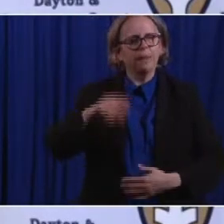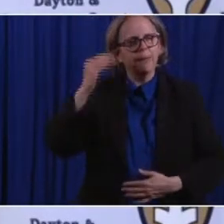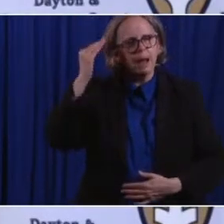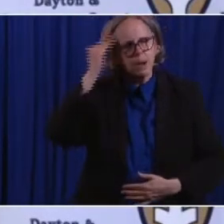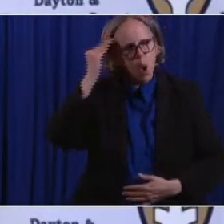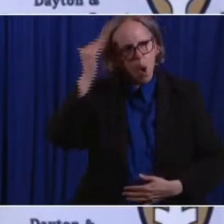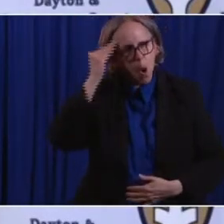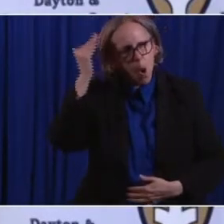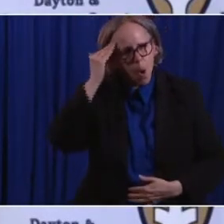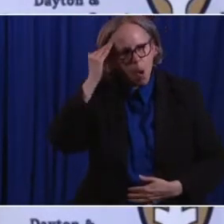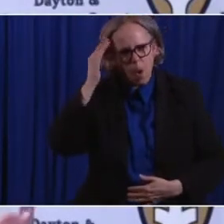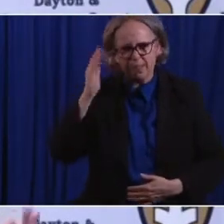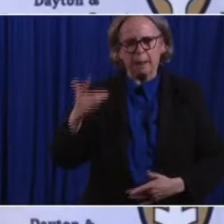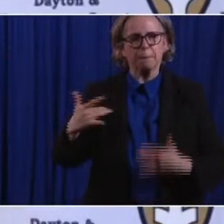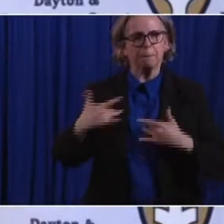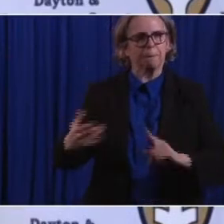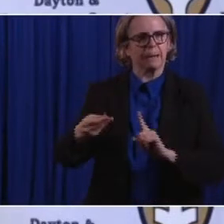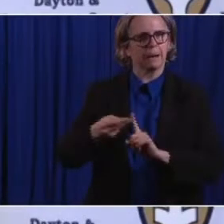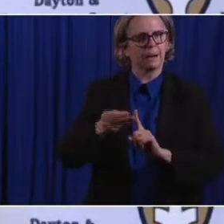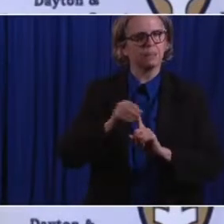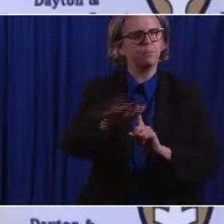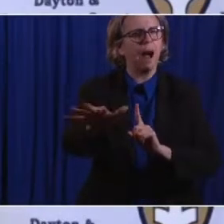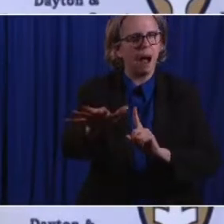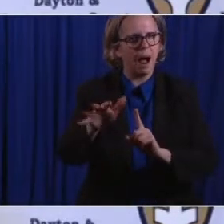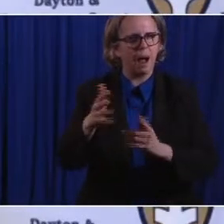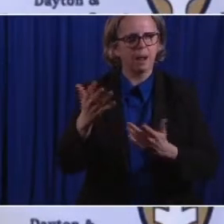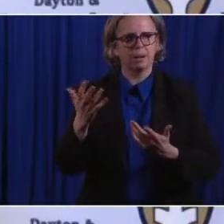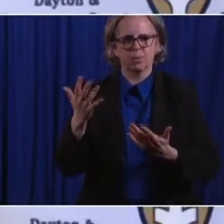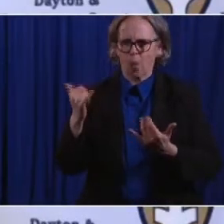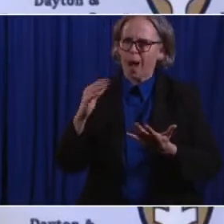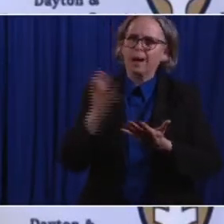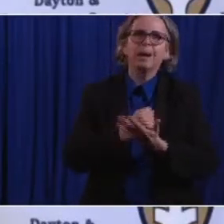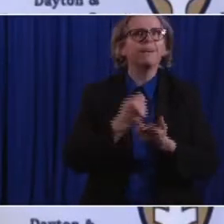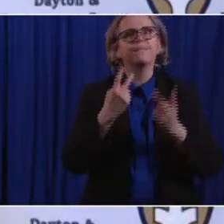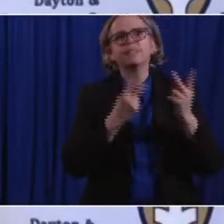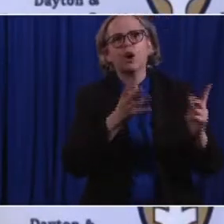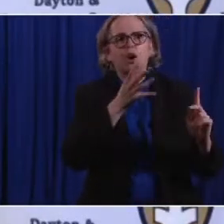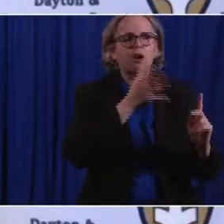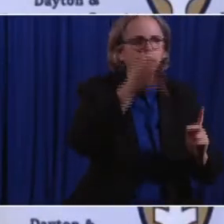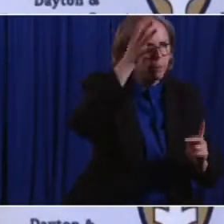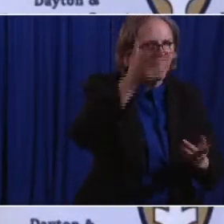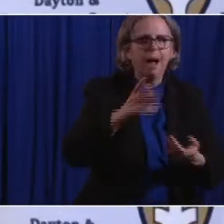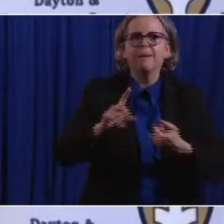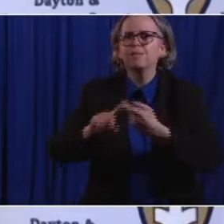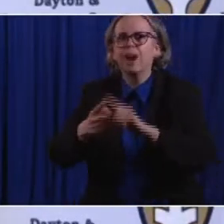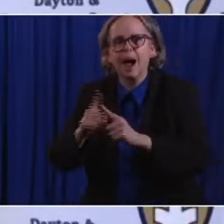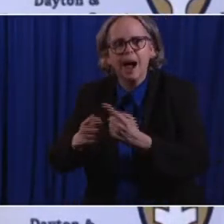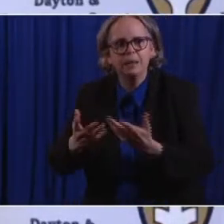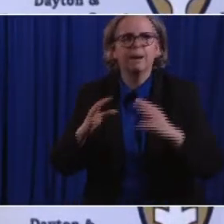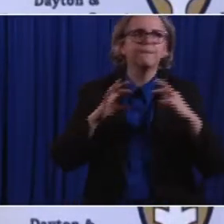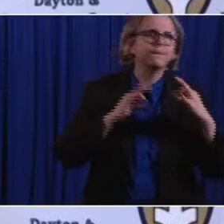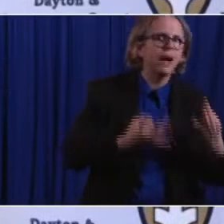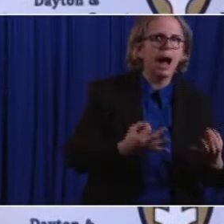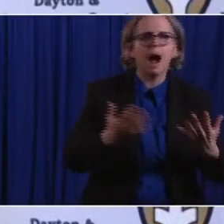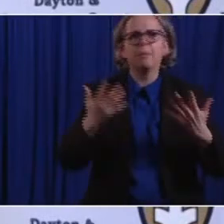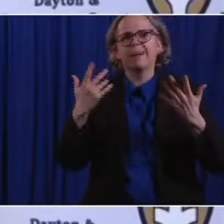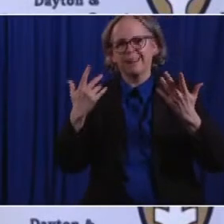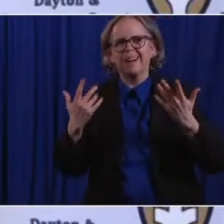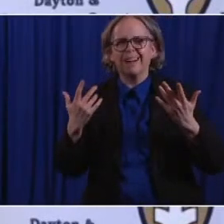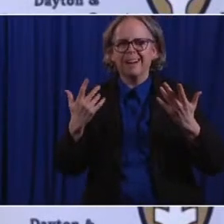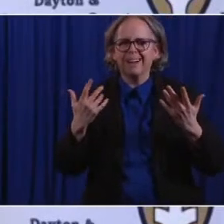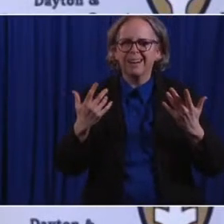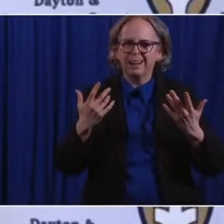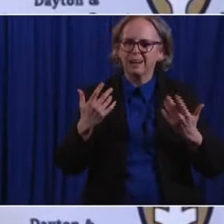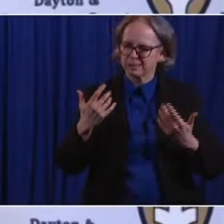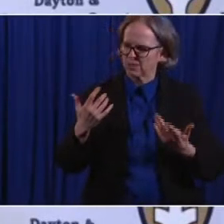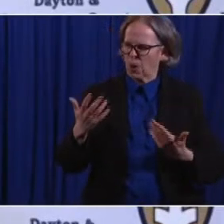see their grandmother. They want to go see family and friends. And it just is something that I think you're going to